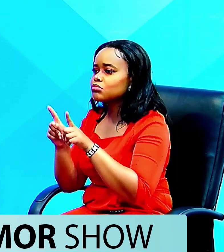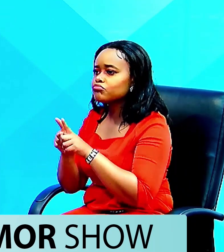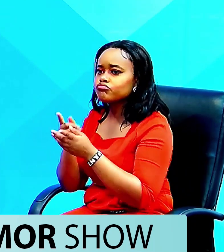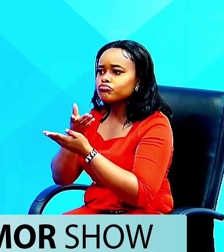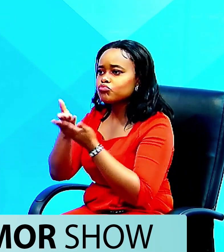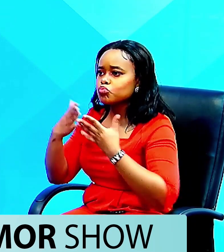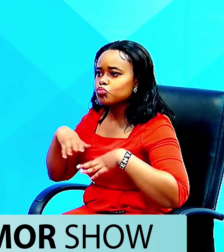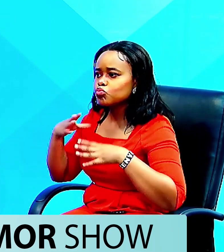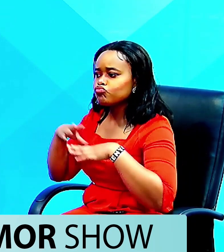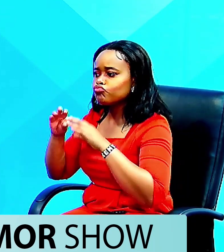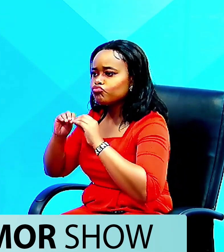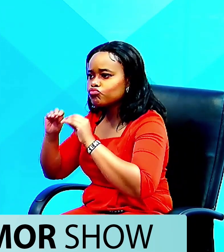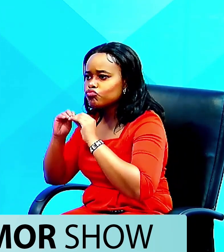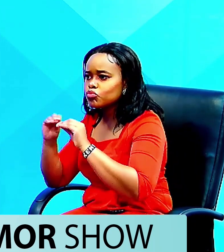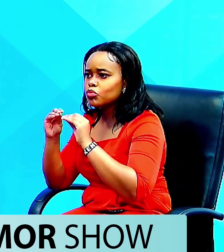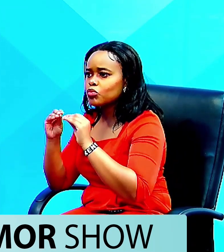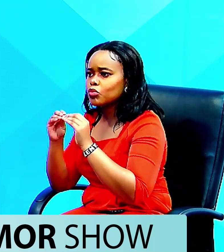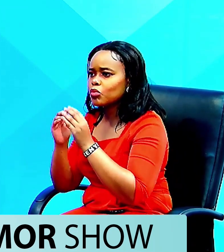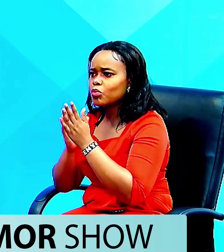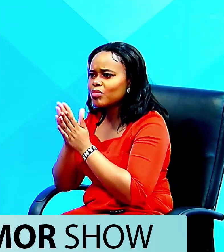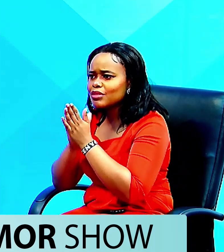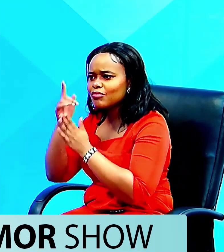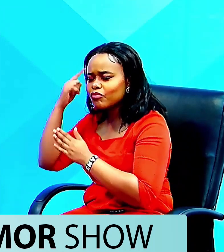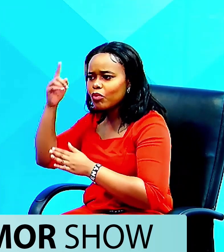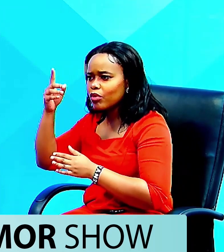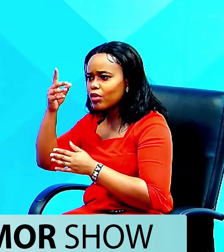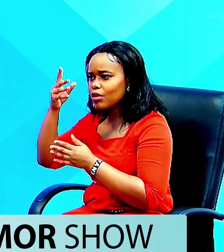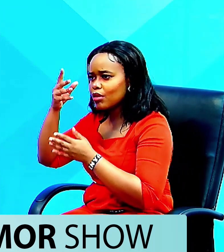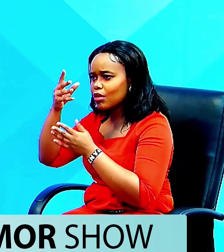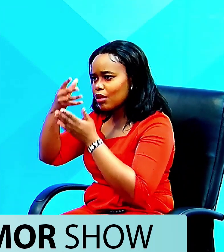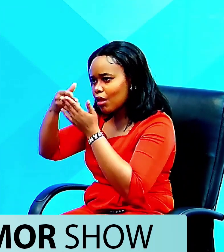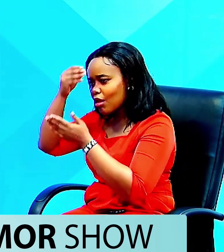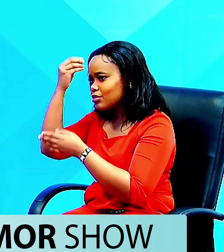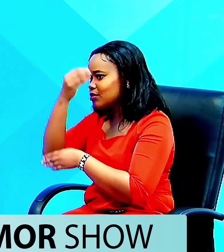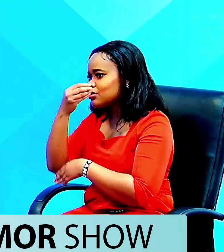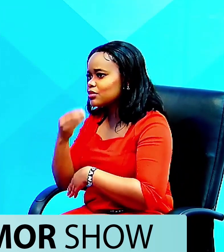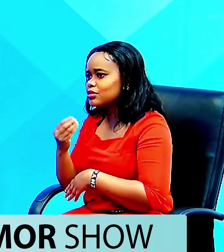so you said that you teach them.